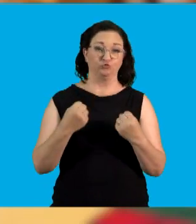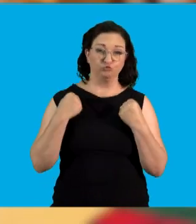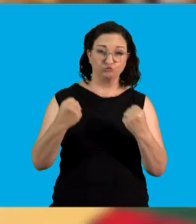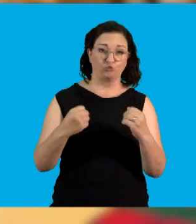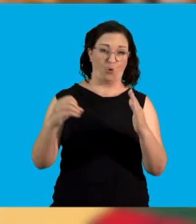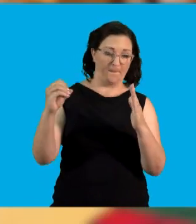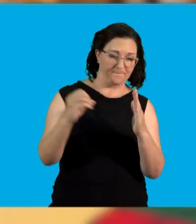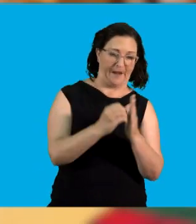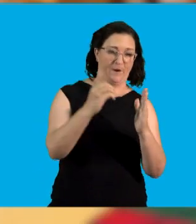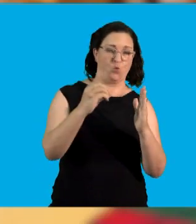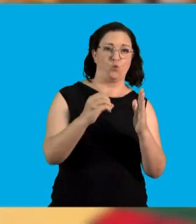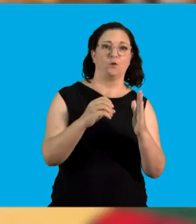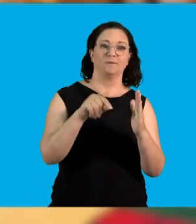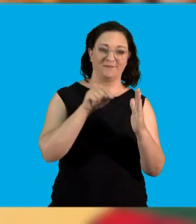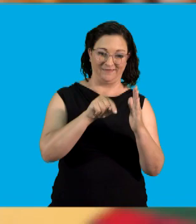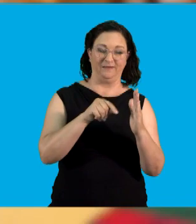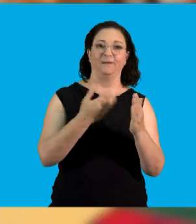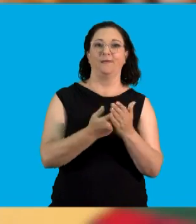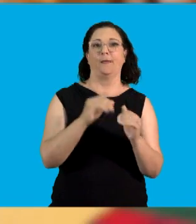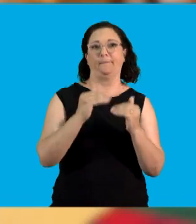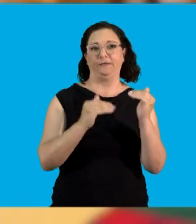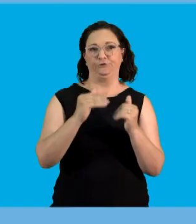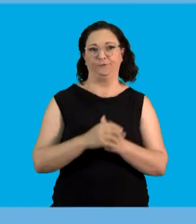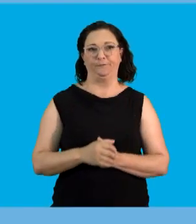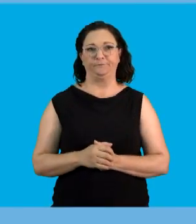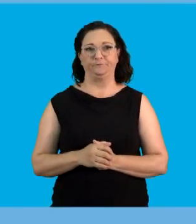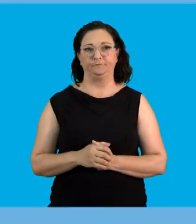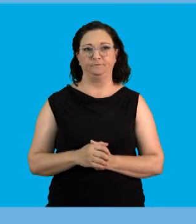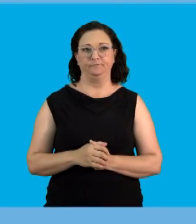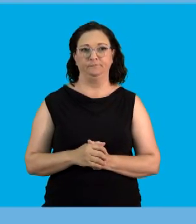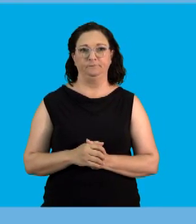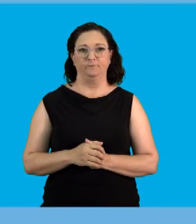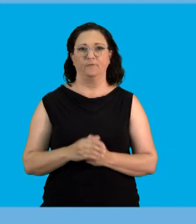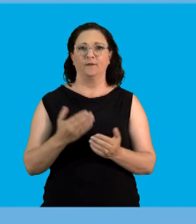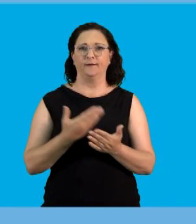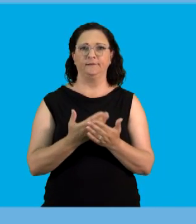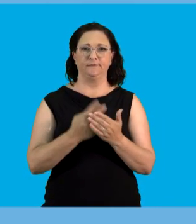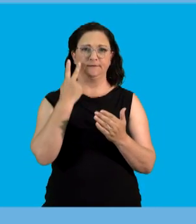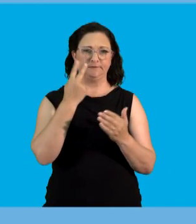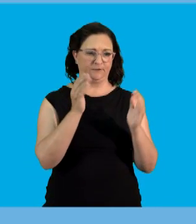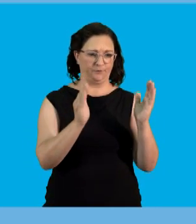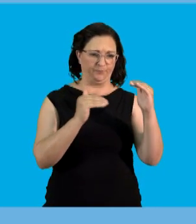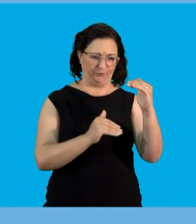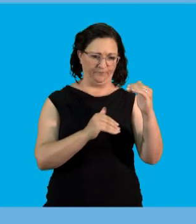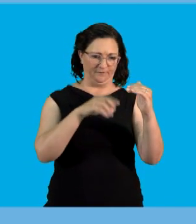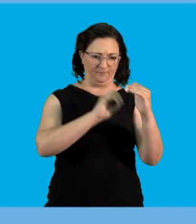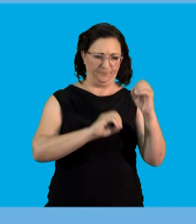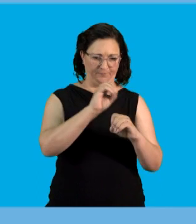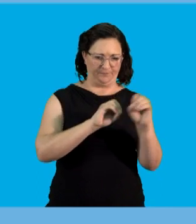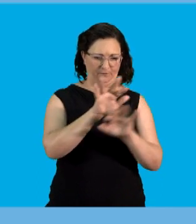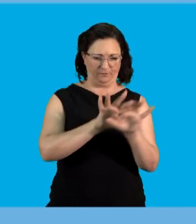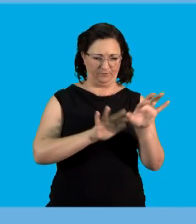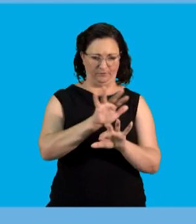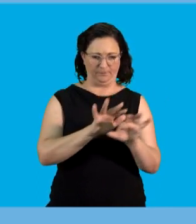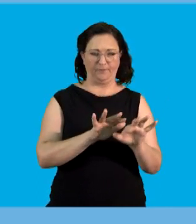between the gas particle and the wall. So as we can see on this picture here, We have gas particles inside the container that are